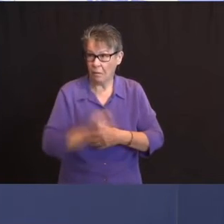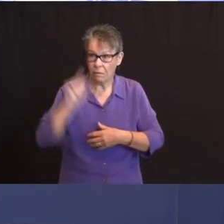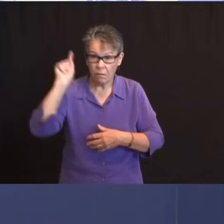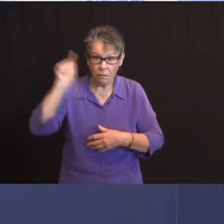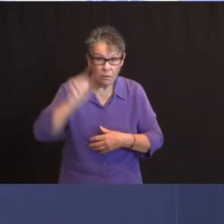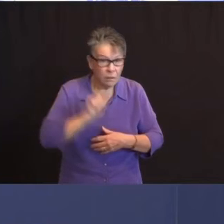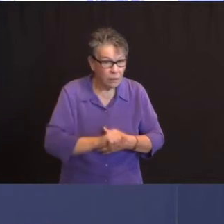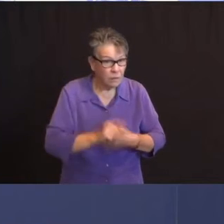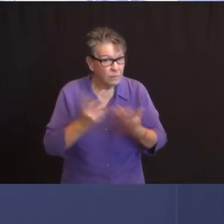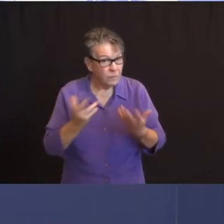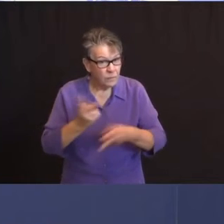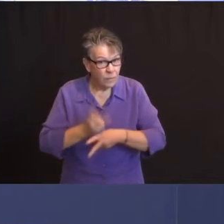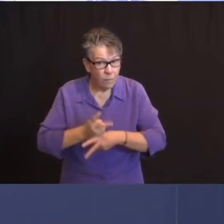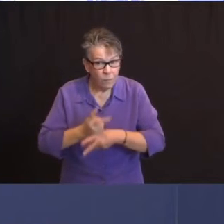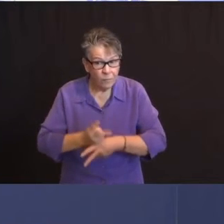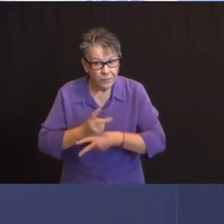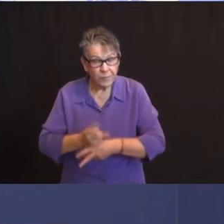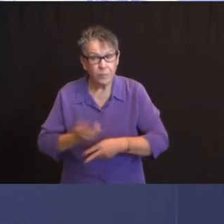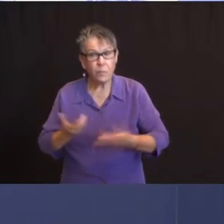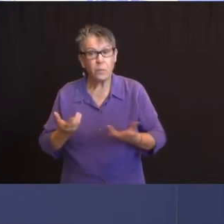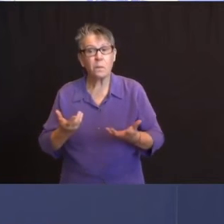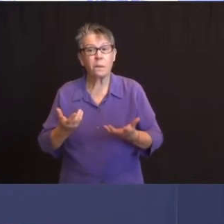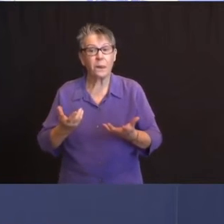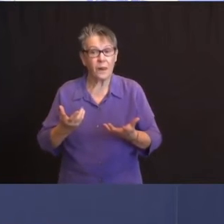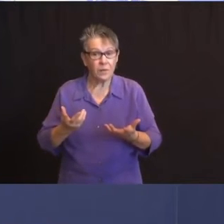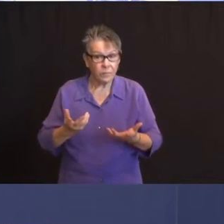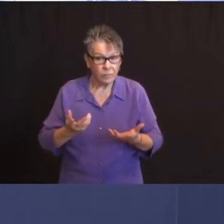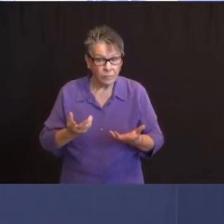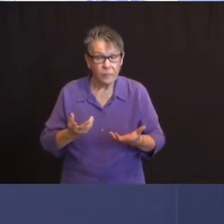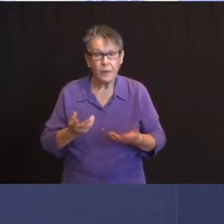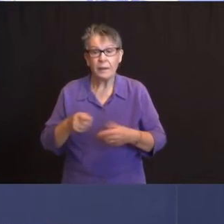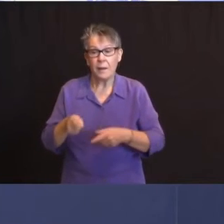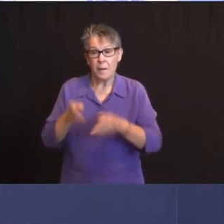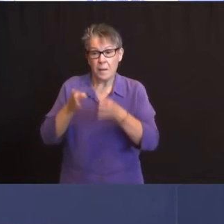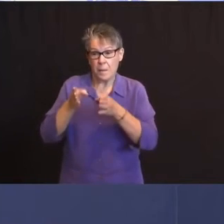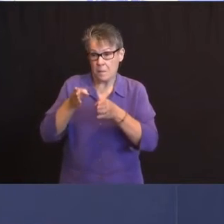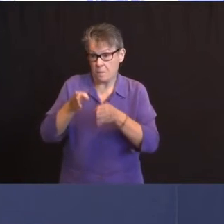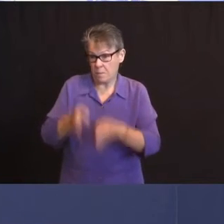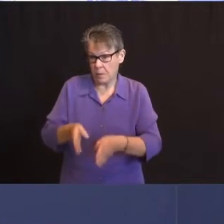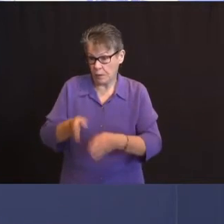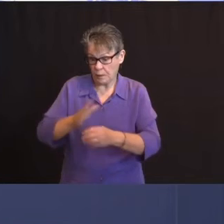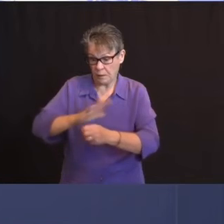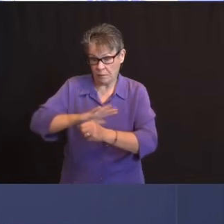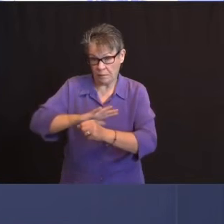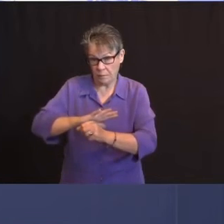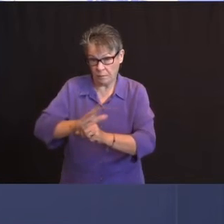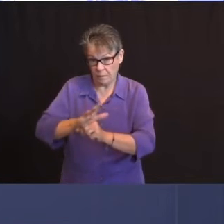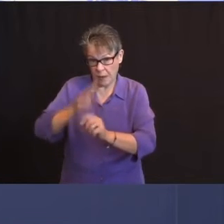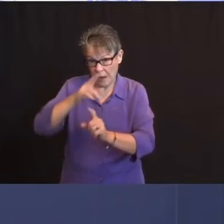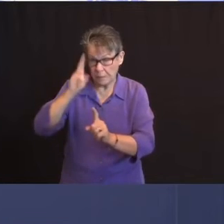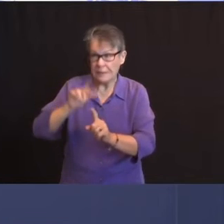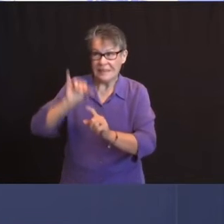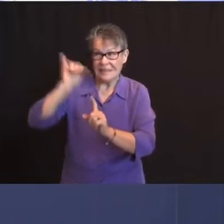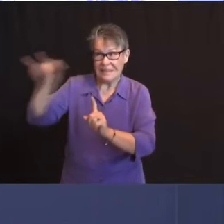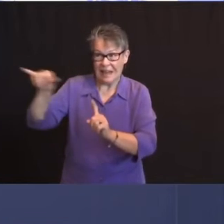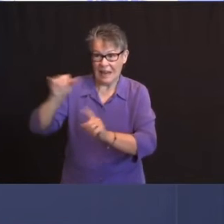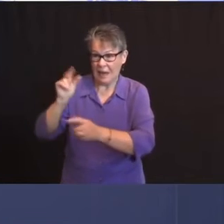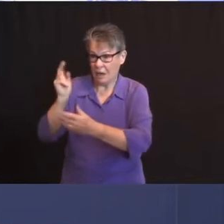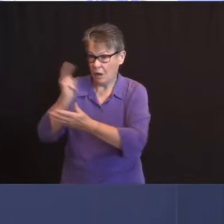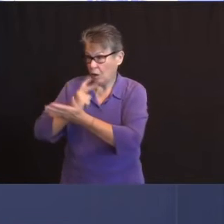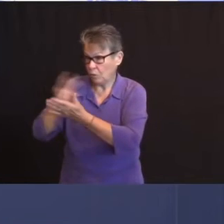and other medical complications. The total cumulative cases among residents is 410, and there have